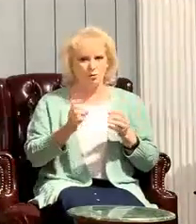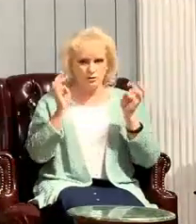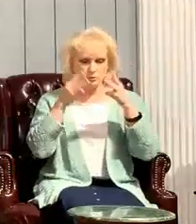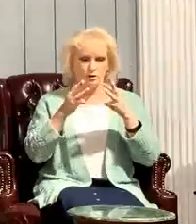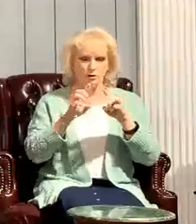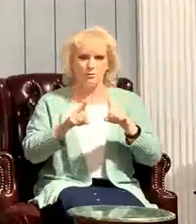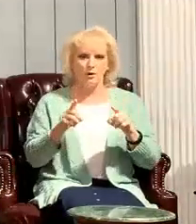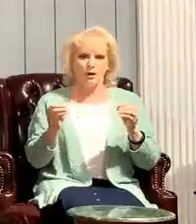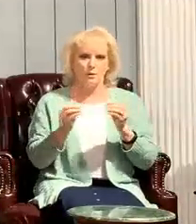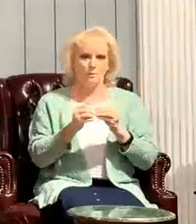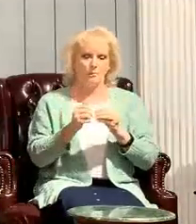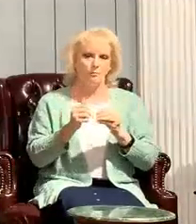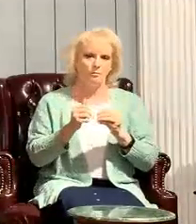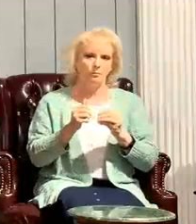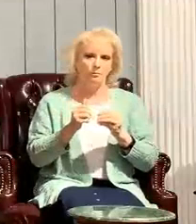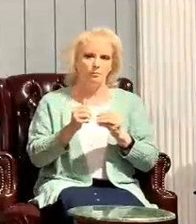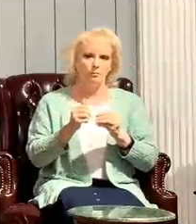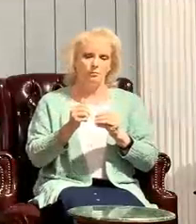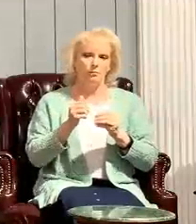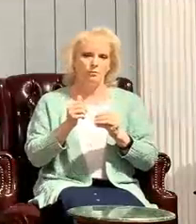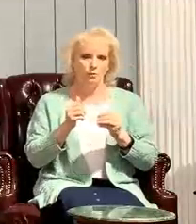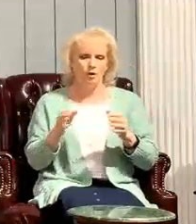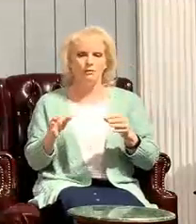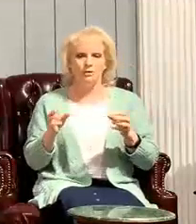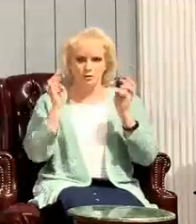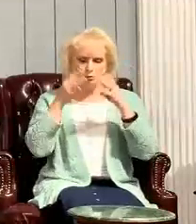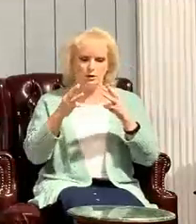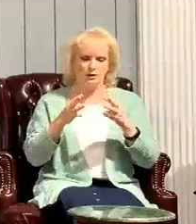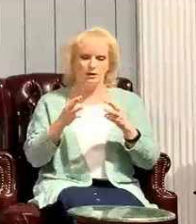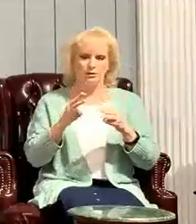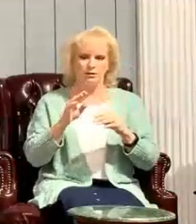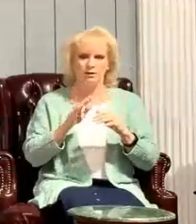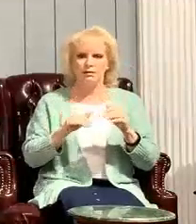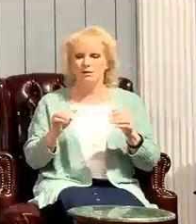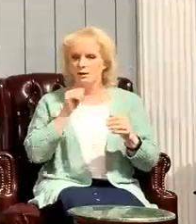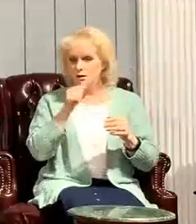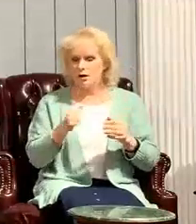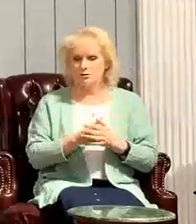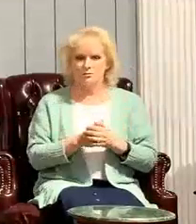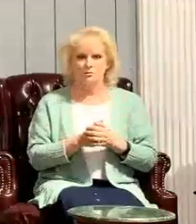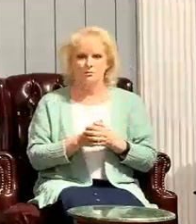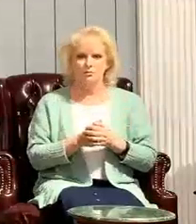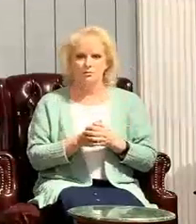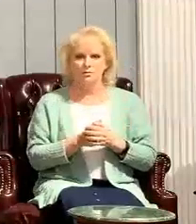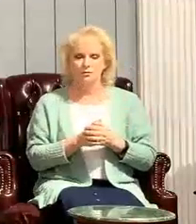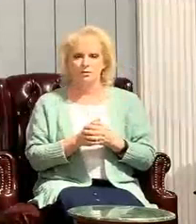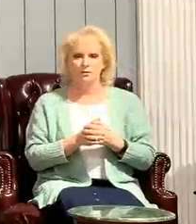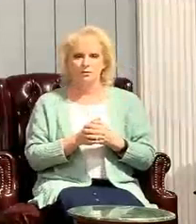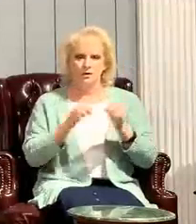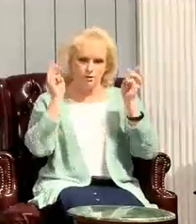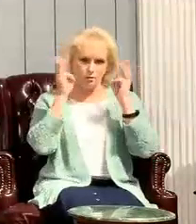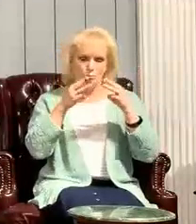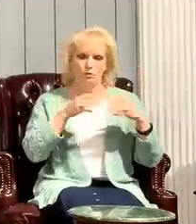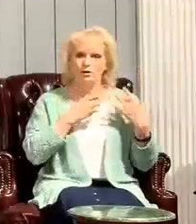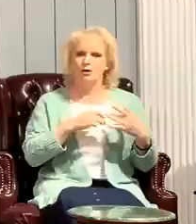often wicked than it is not. It is filled with more wickedness than it is filled with holiness. It is the wicked heart